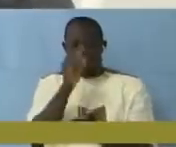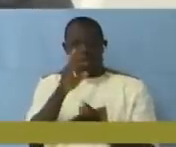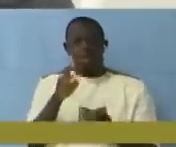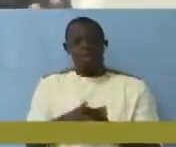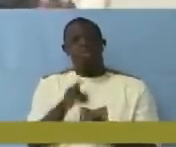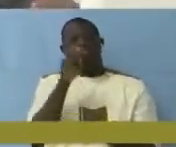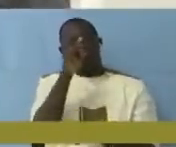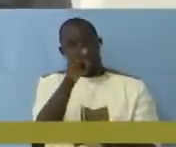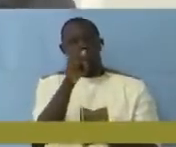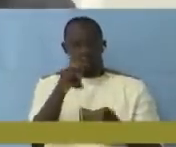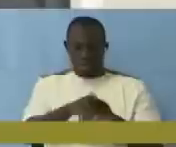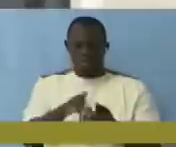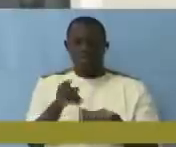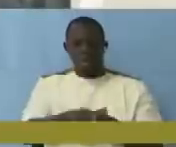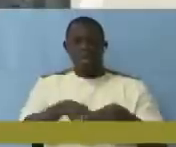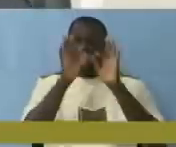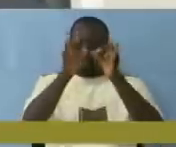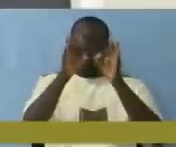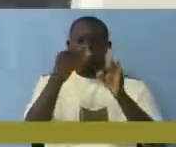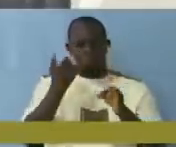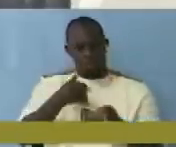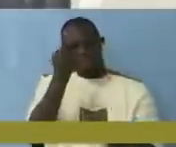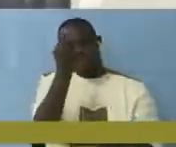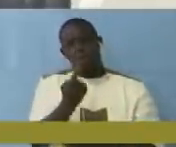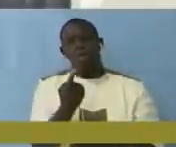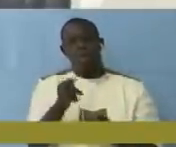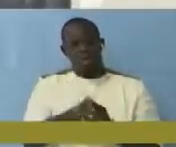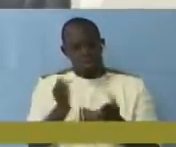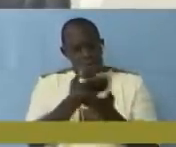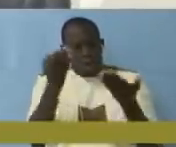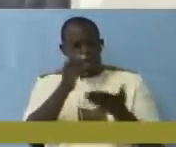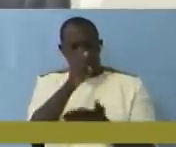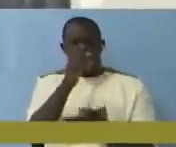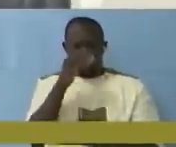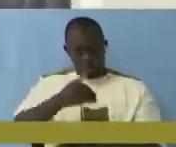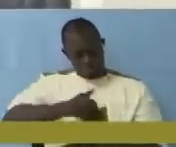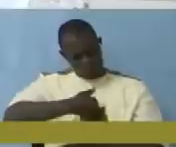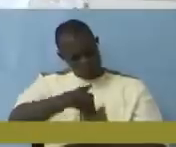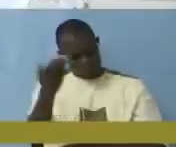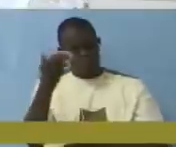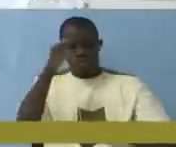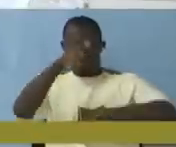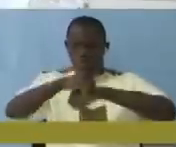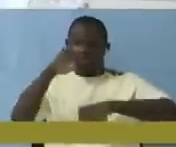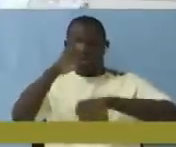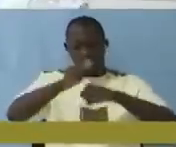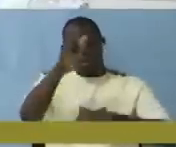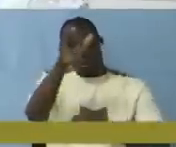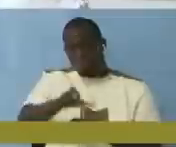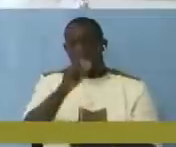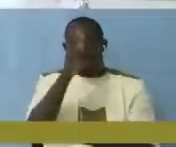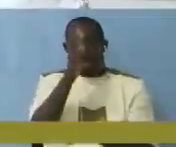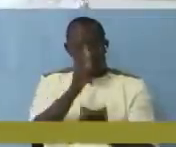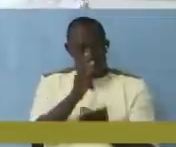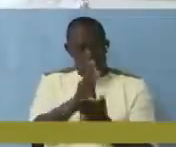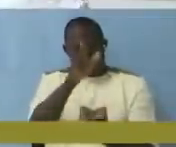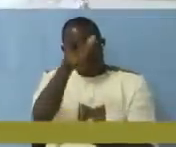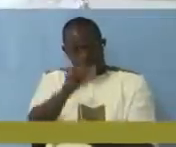so notorious. And yes, because the witnesses say you are I don't torturers. expect that from you. Mr. Witness, I am